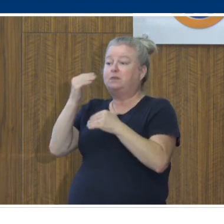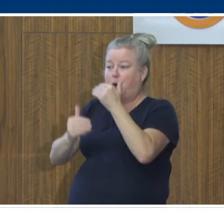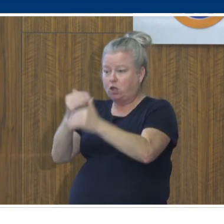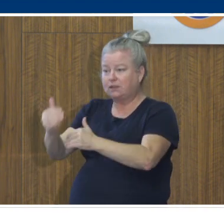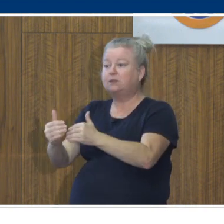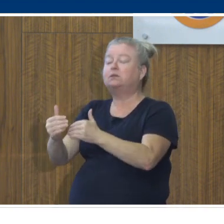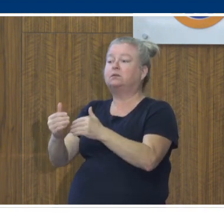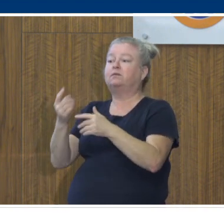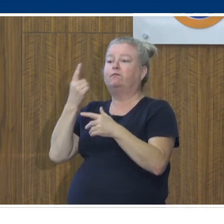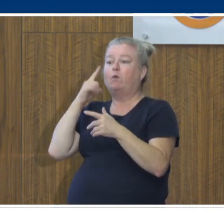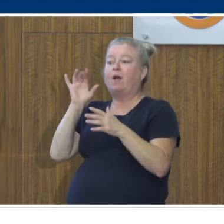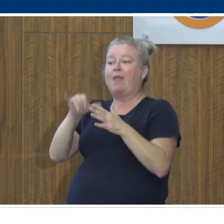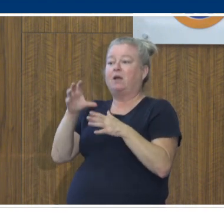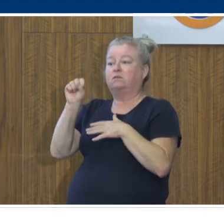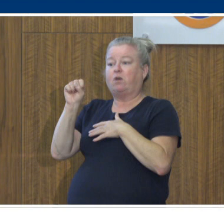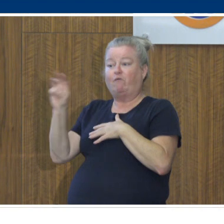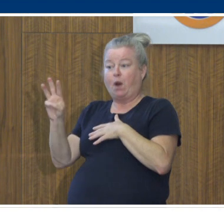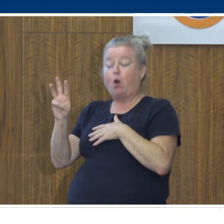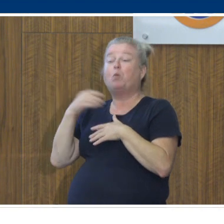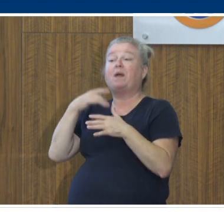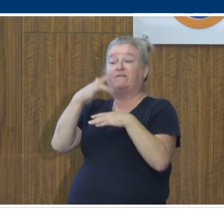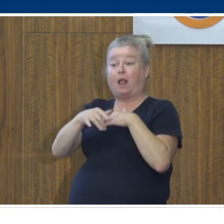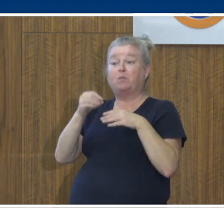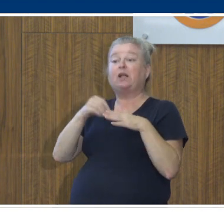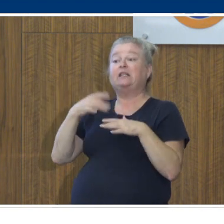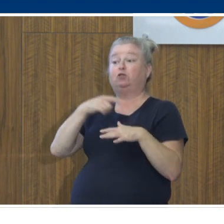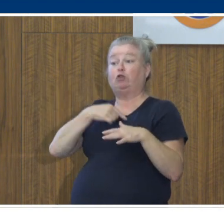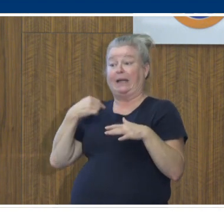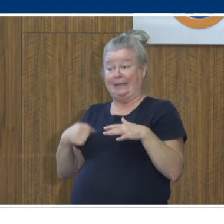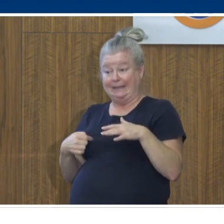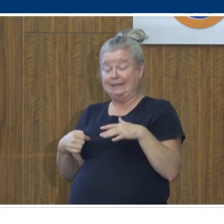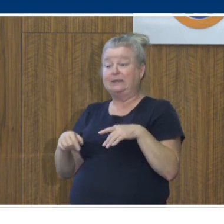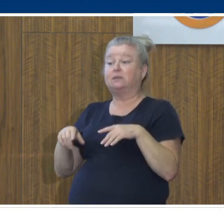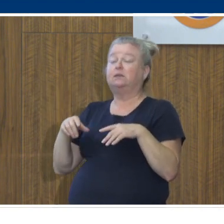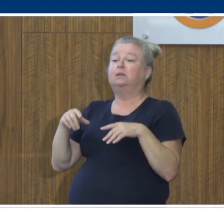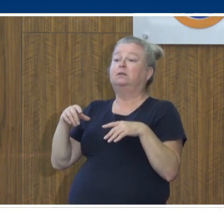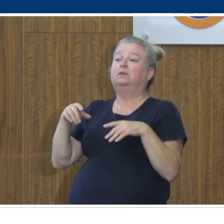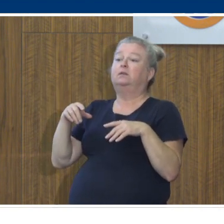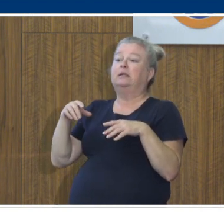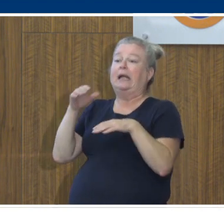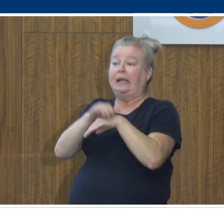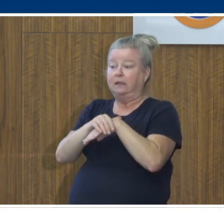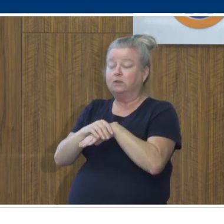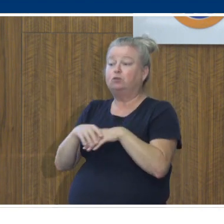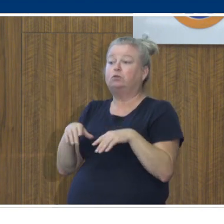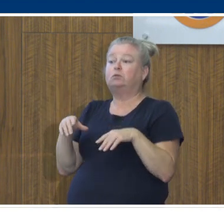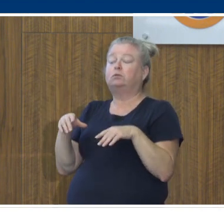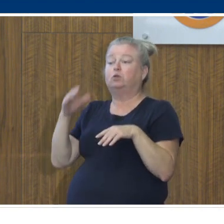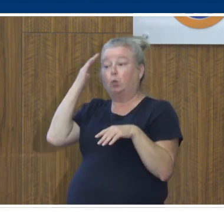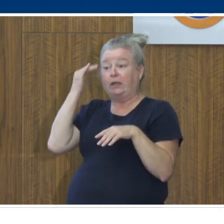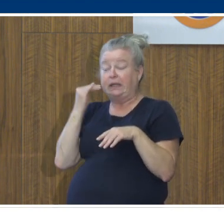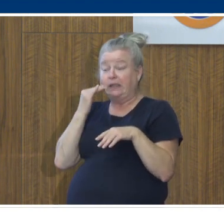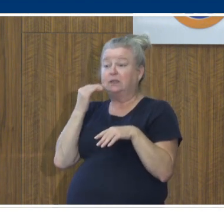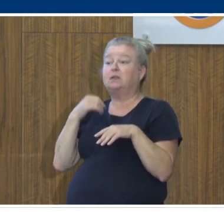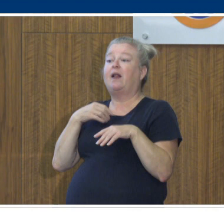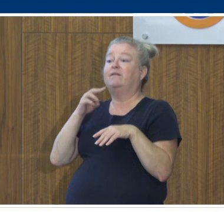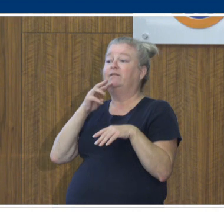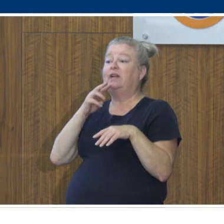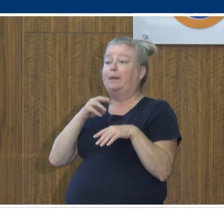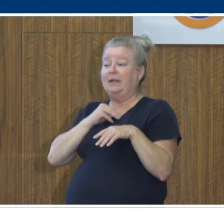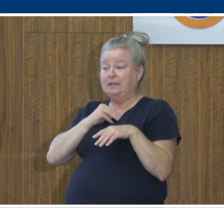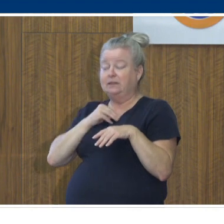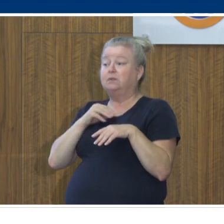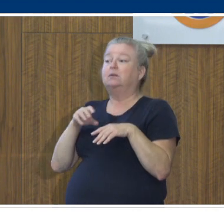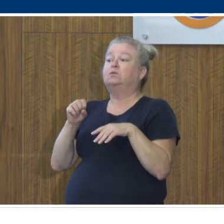software, and it will be available in Chinese, English, Korean, Spanish, and Vietnamese. There will also be an